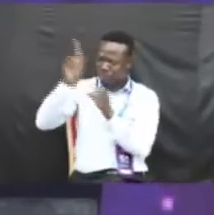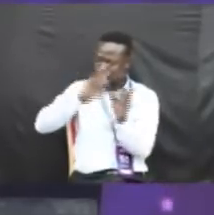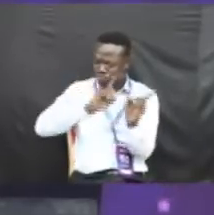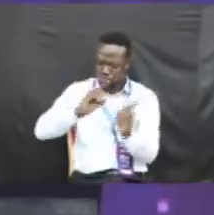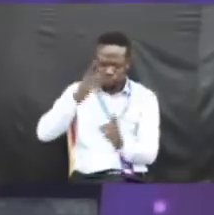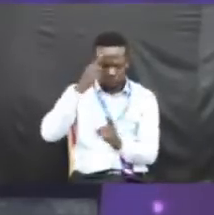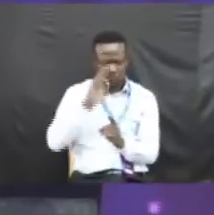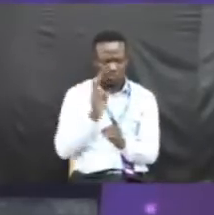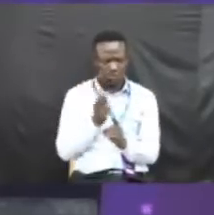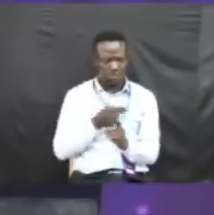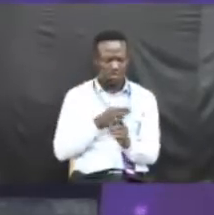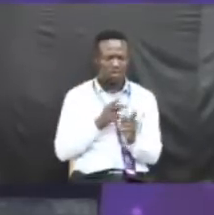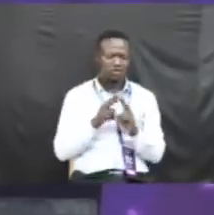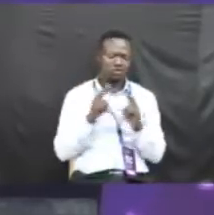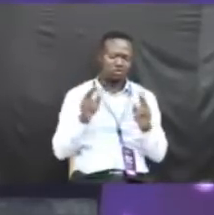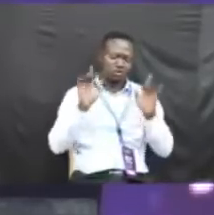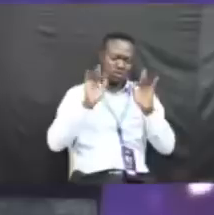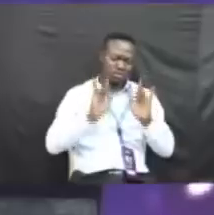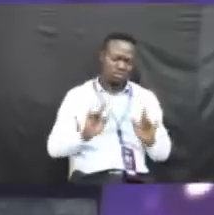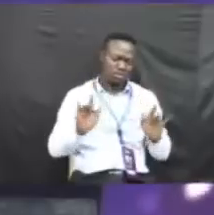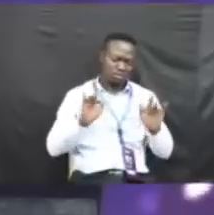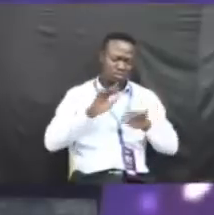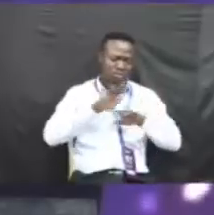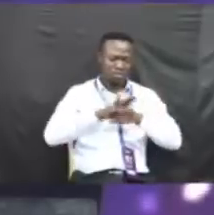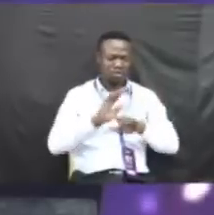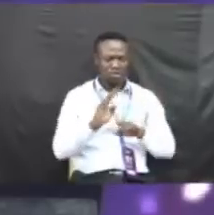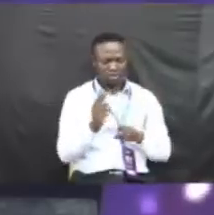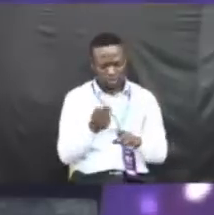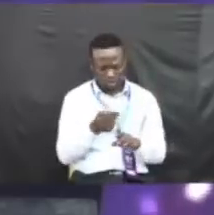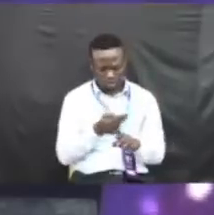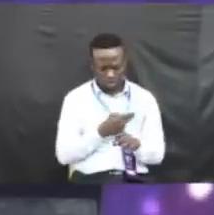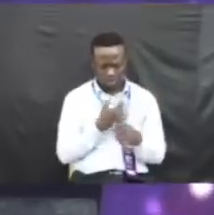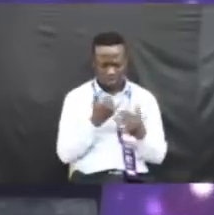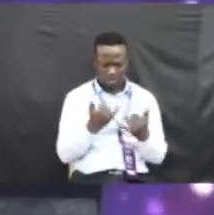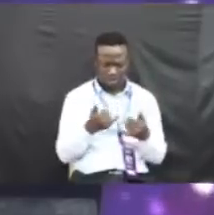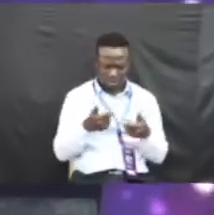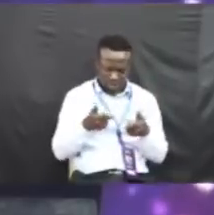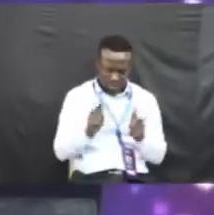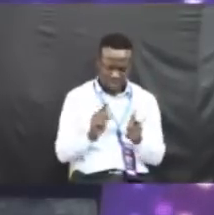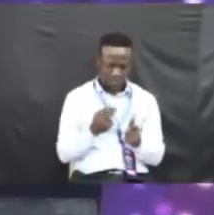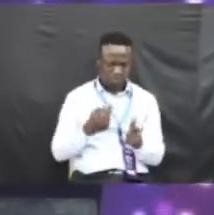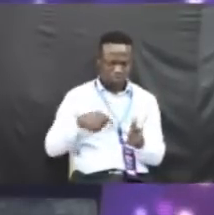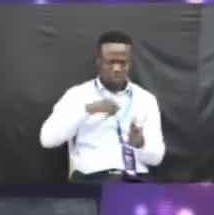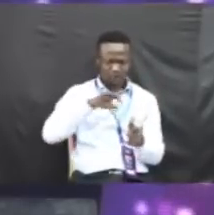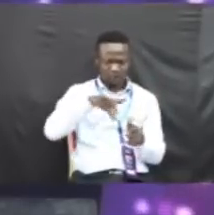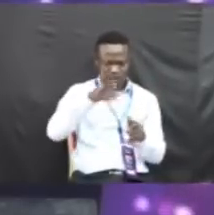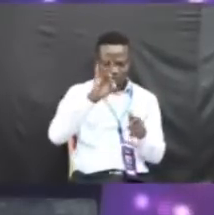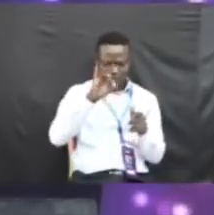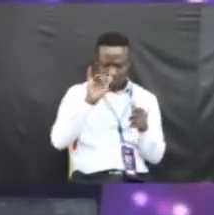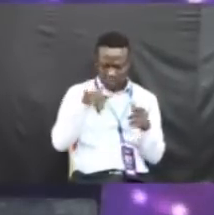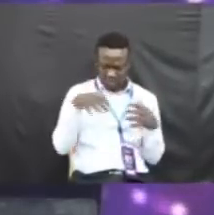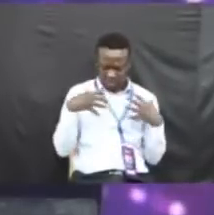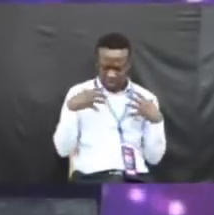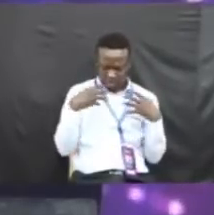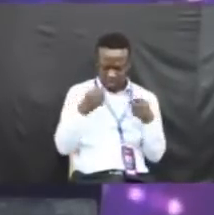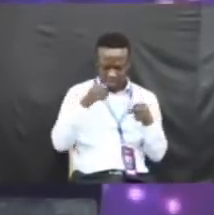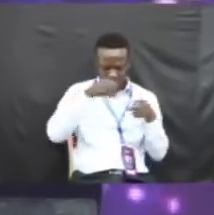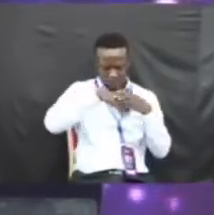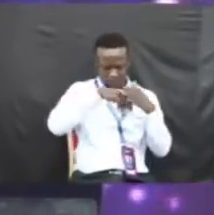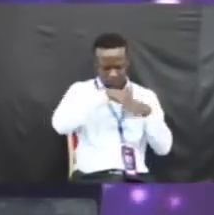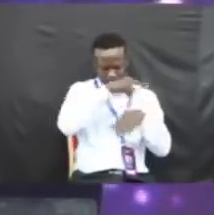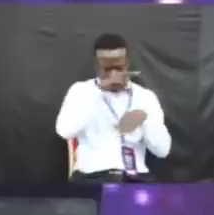do it. And so have mercy on us. And let us find this healing in the